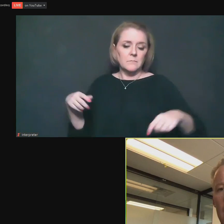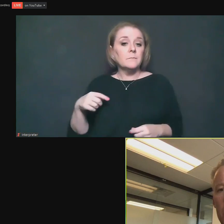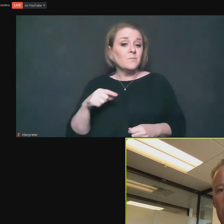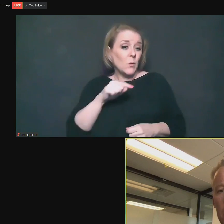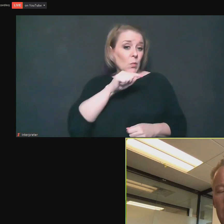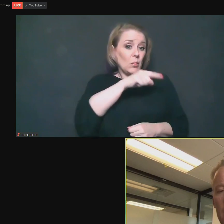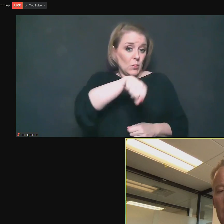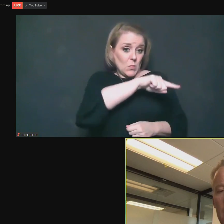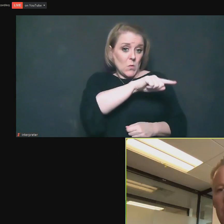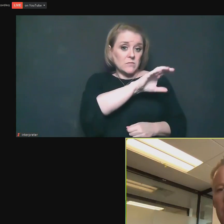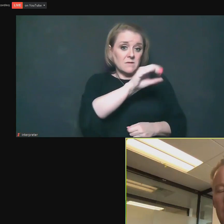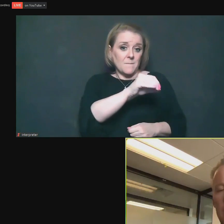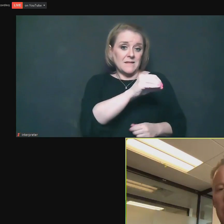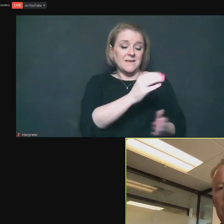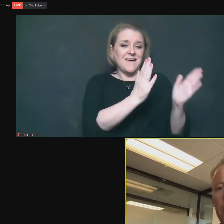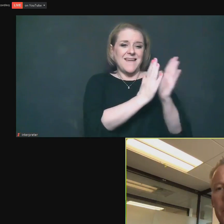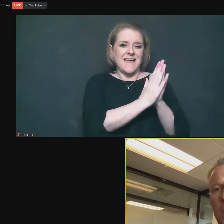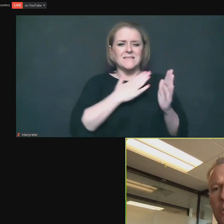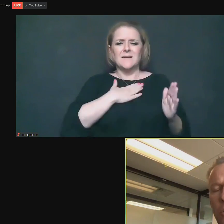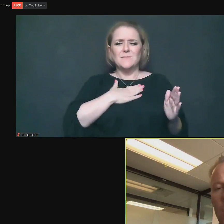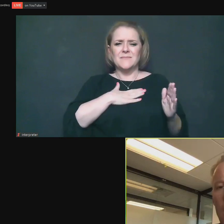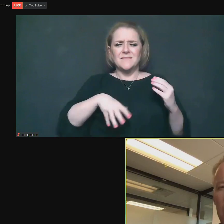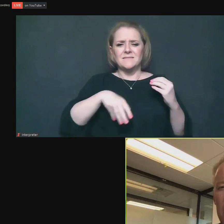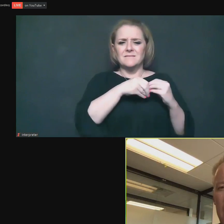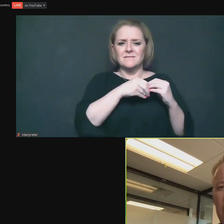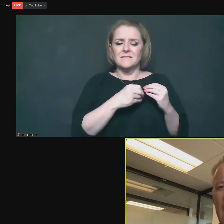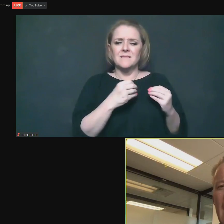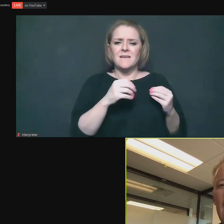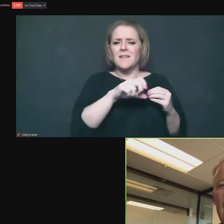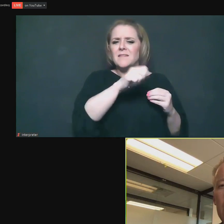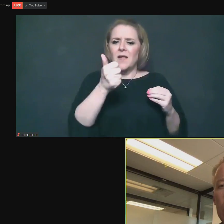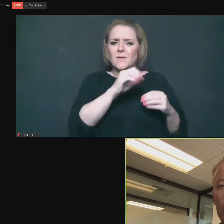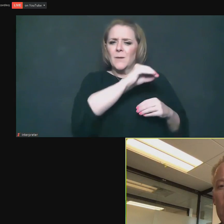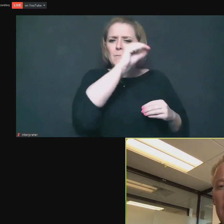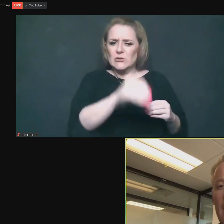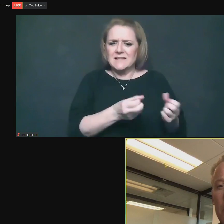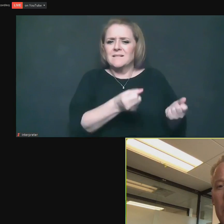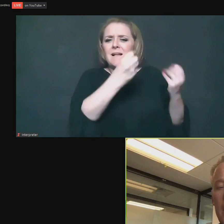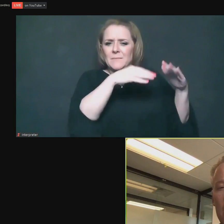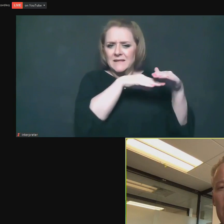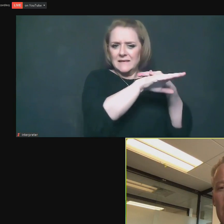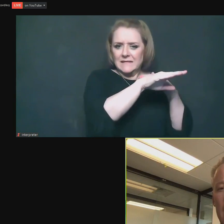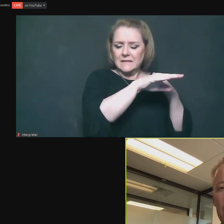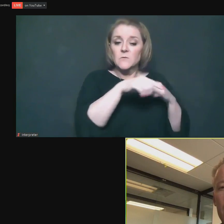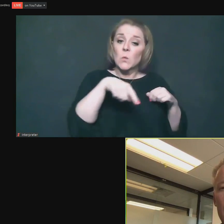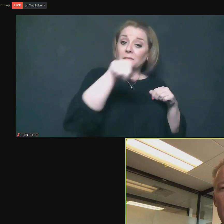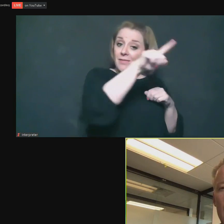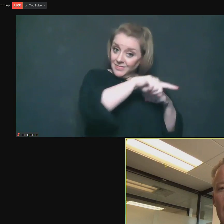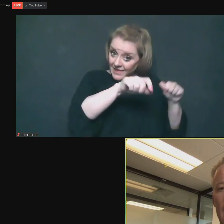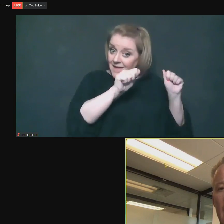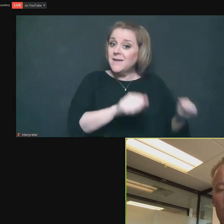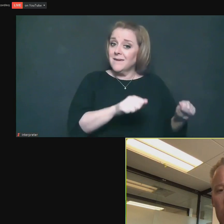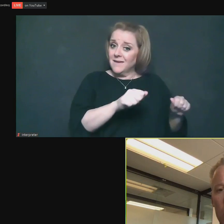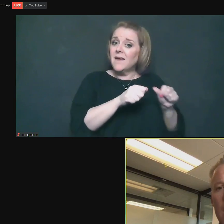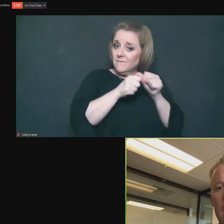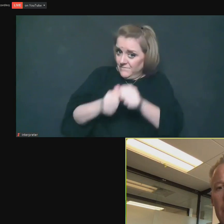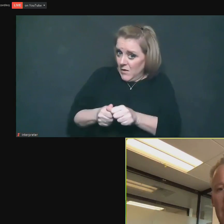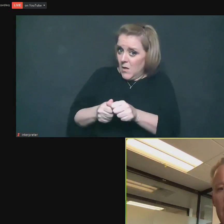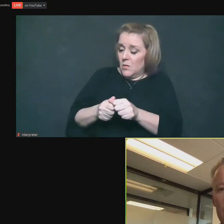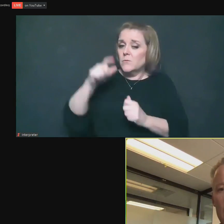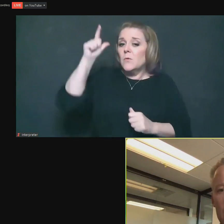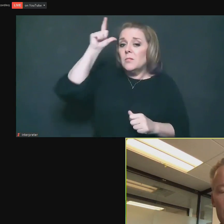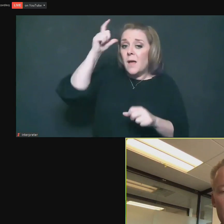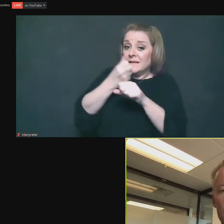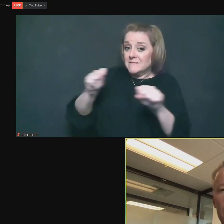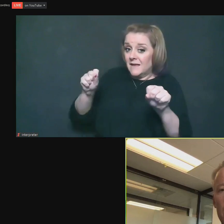additional occupancy tier to our Lubbock Safe guidelines so that they can be Lubbock Safe and also accommodate